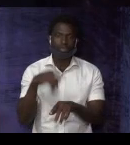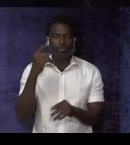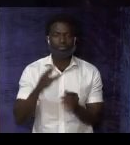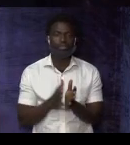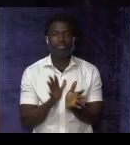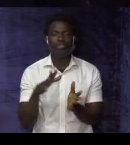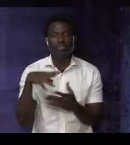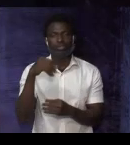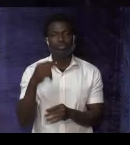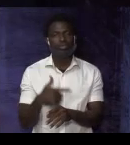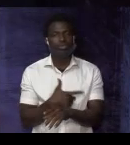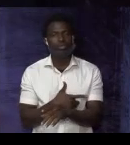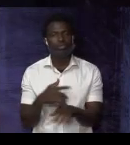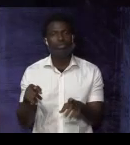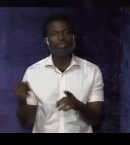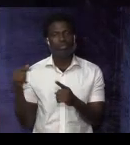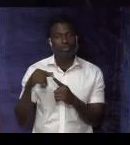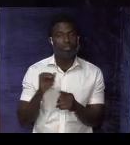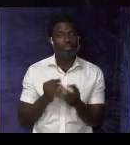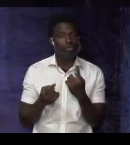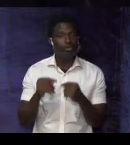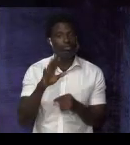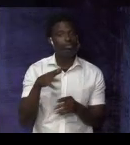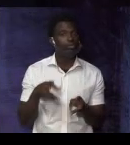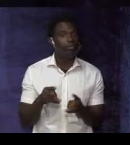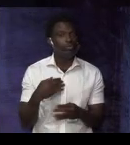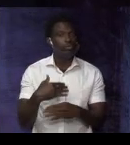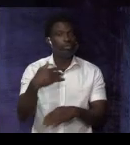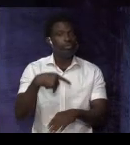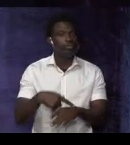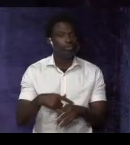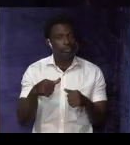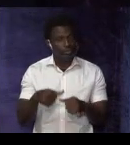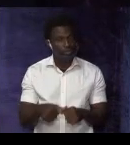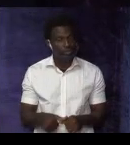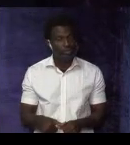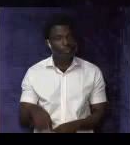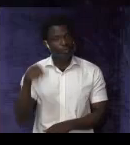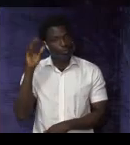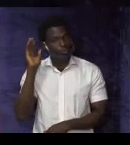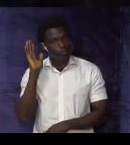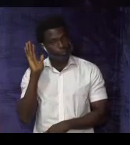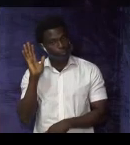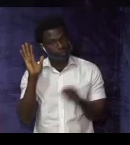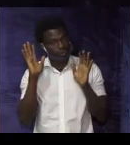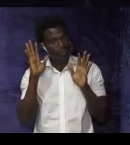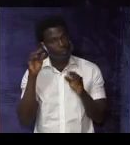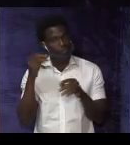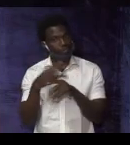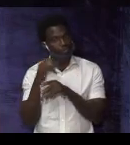the general studies lesson. As I sign off, till I come your way next time, remain wonderful mathematicians.